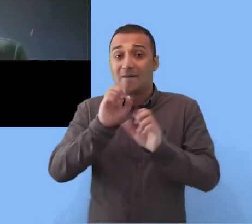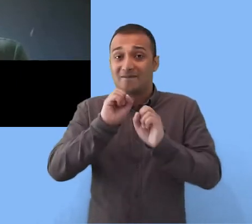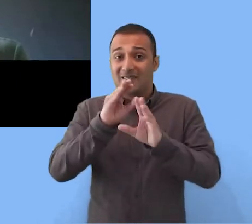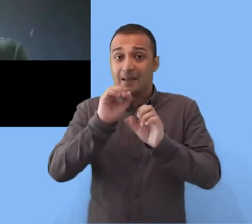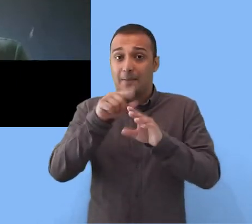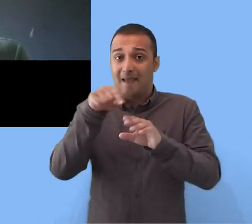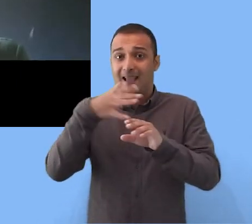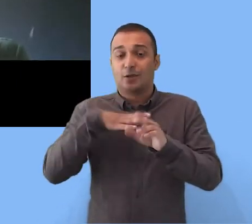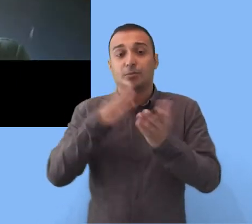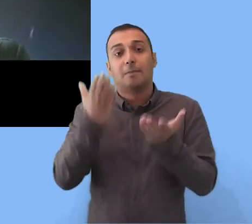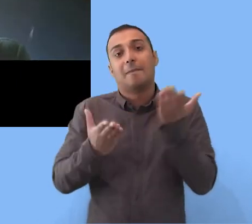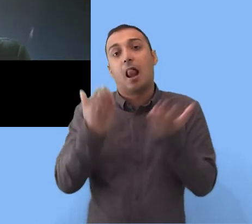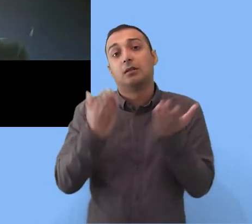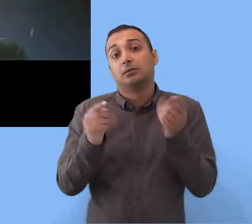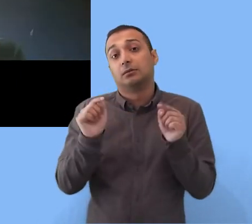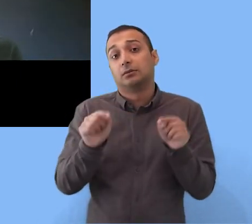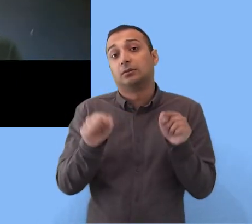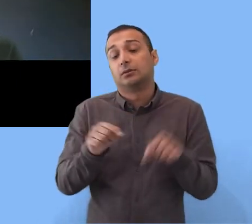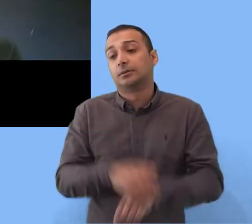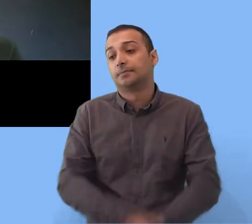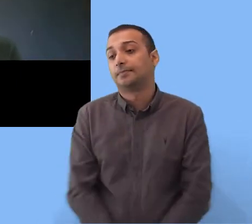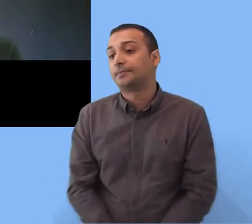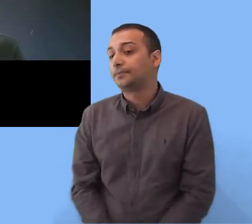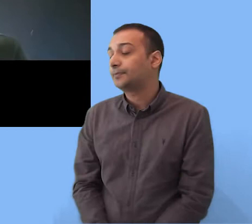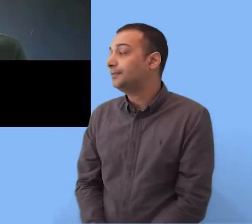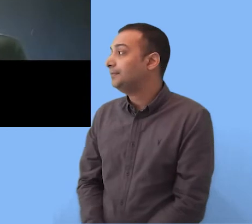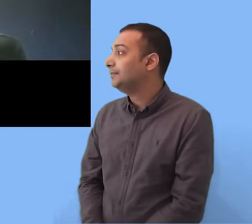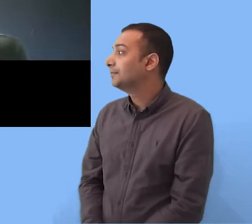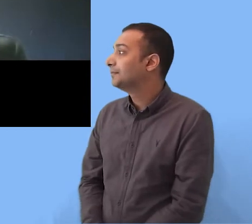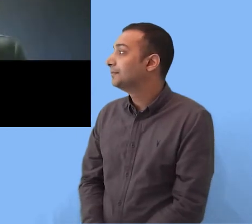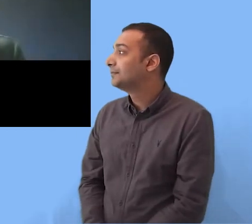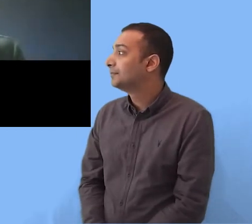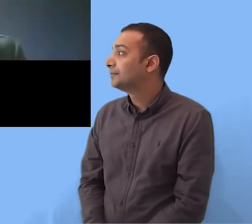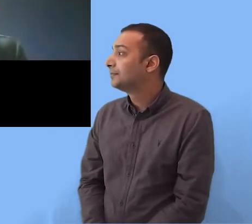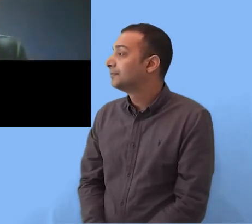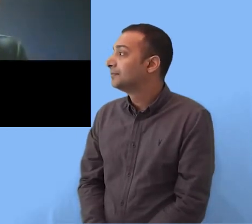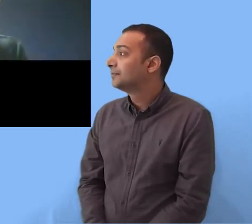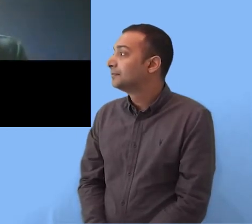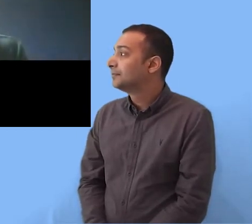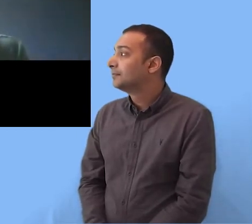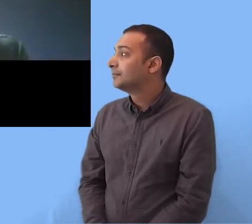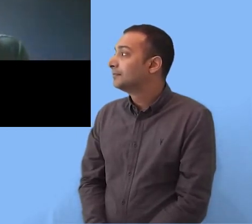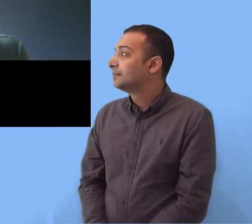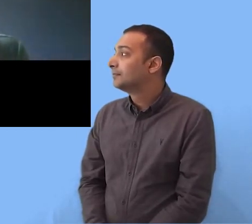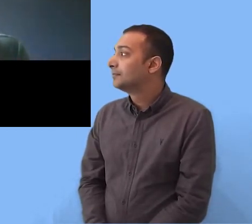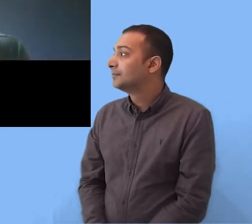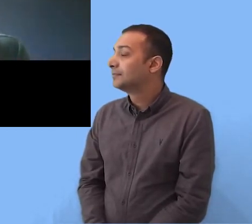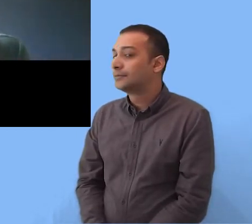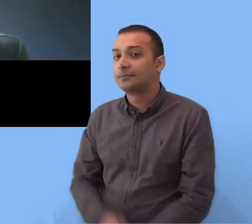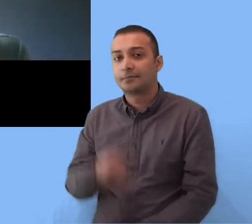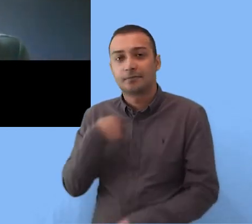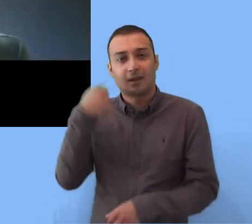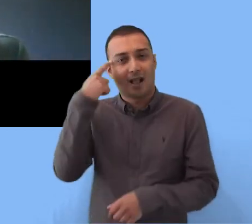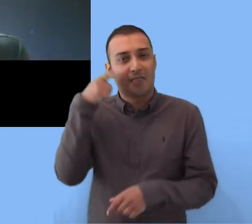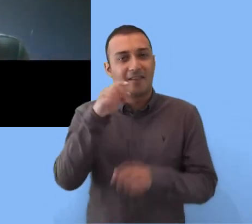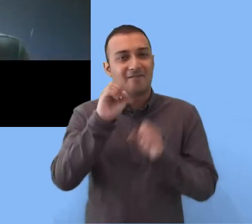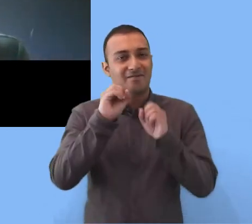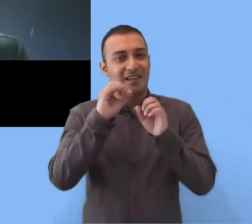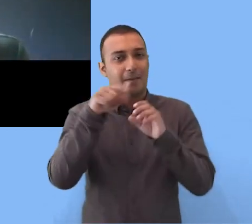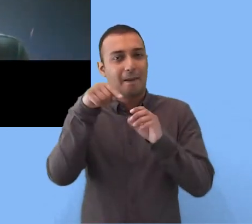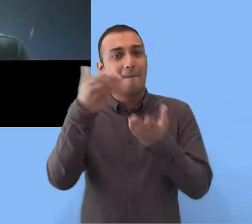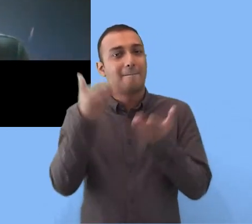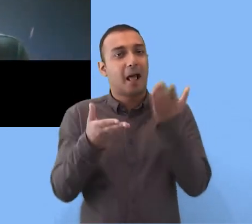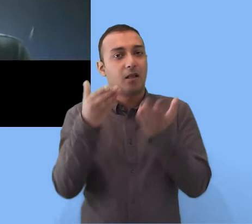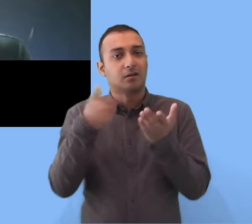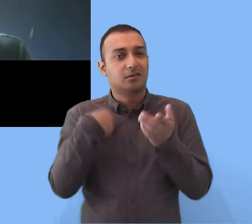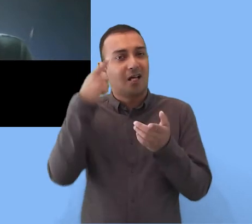Yeah. And that keeping feedback balanced thing, I think, speaks to the cash cow question you asked. And